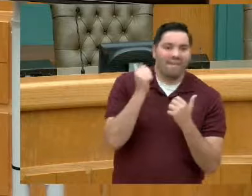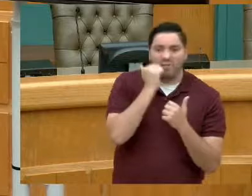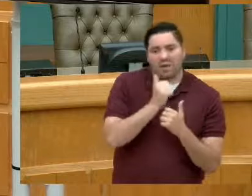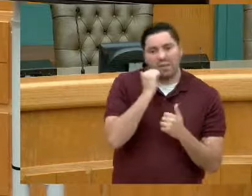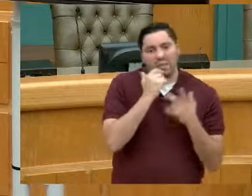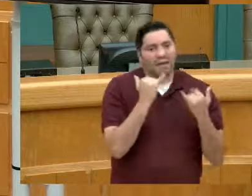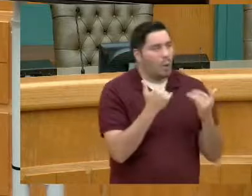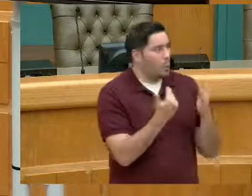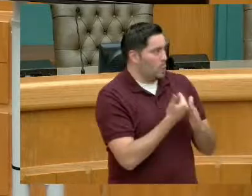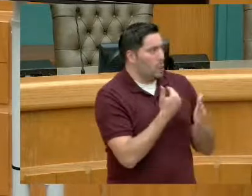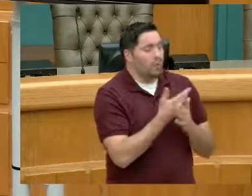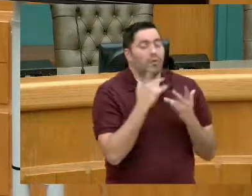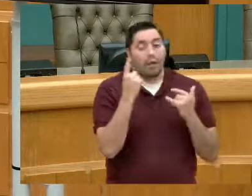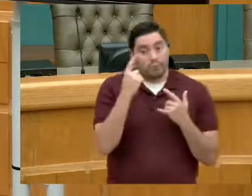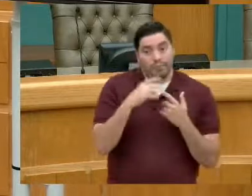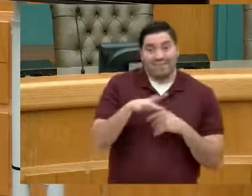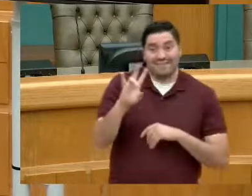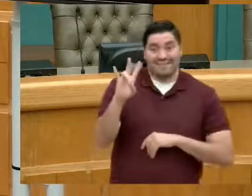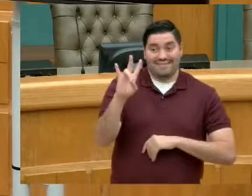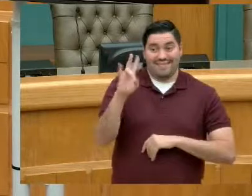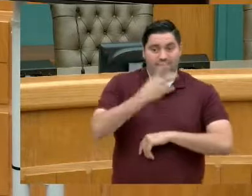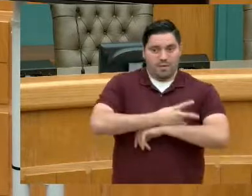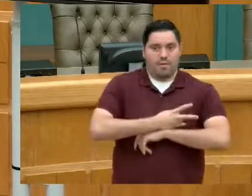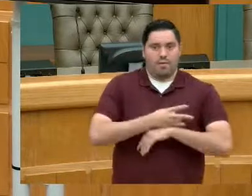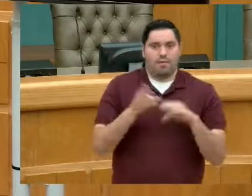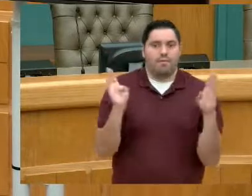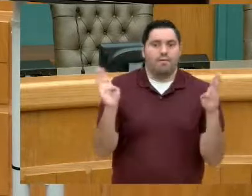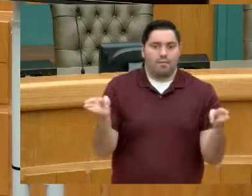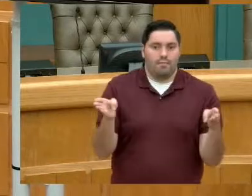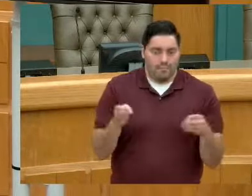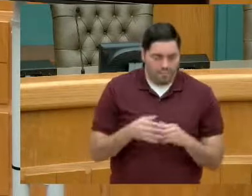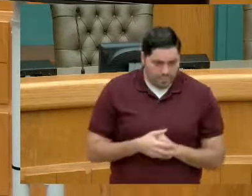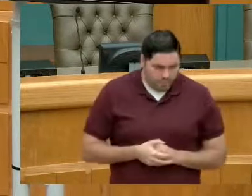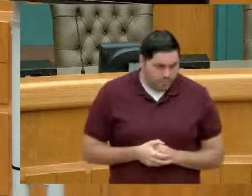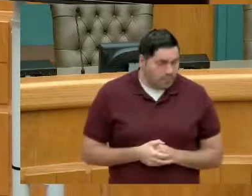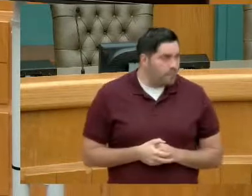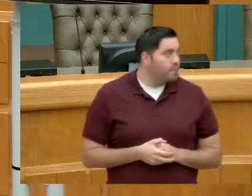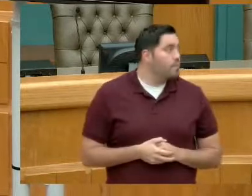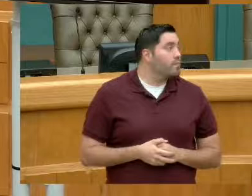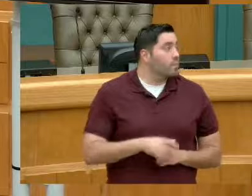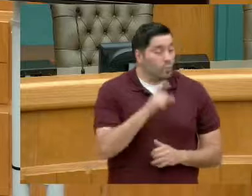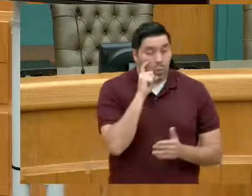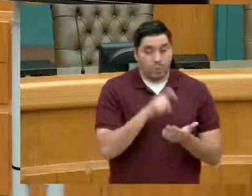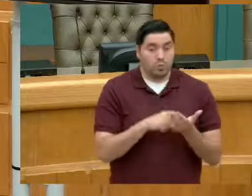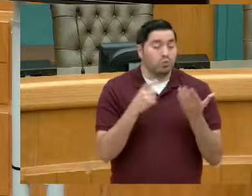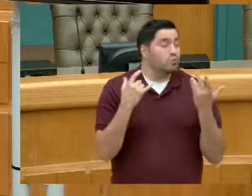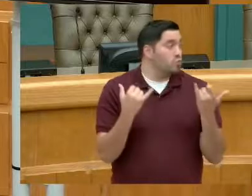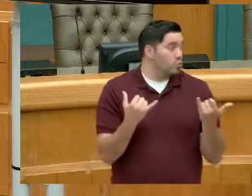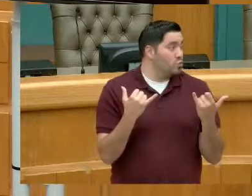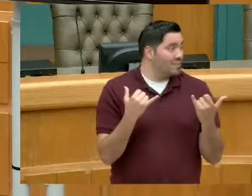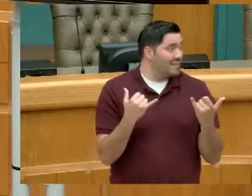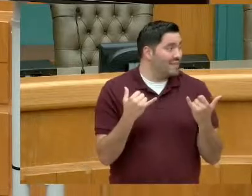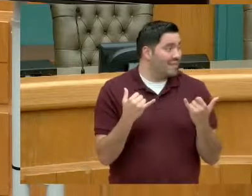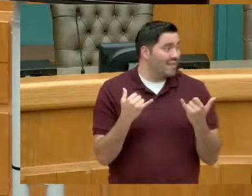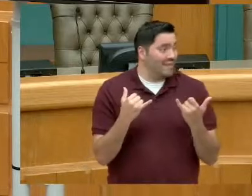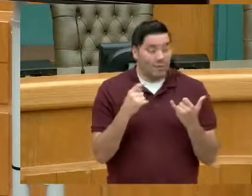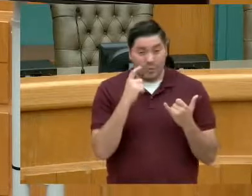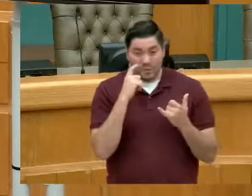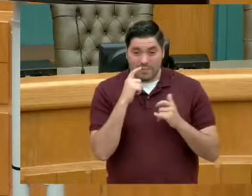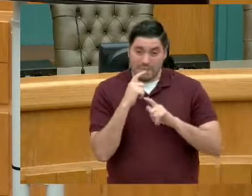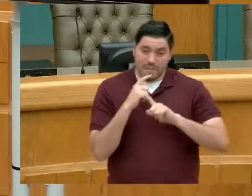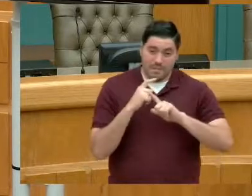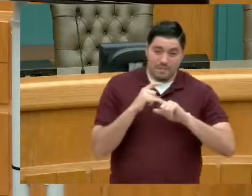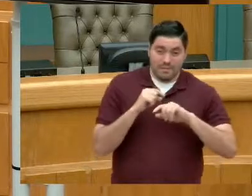you have is our 7-day chart here. You can see today is Wednesday. That's the furthest blue bar